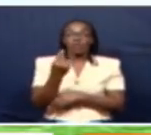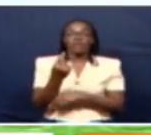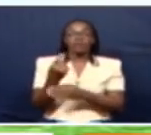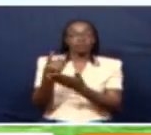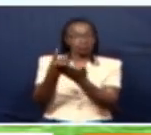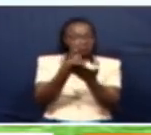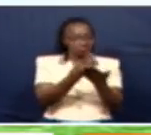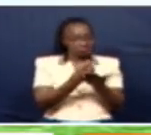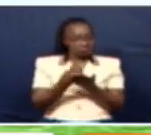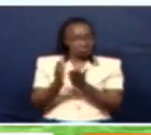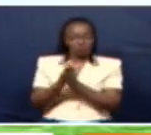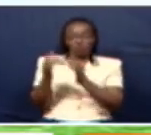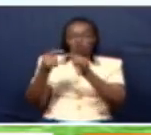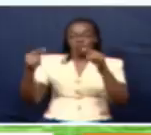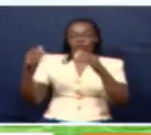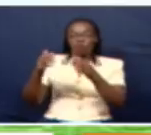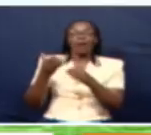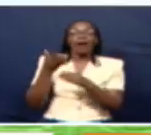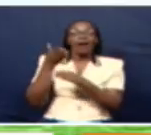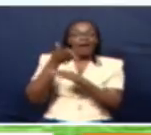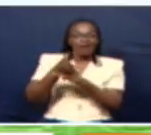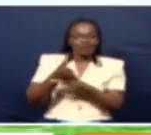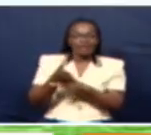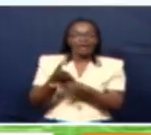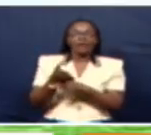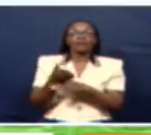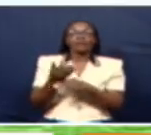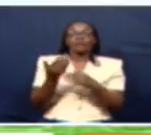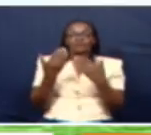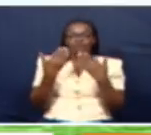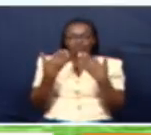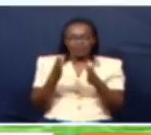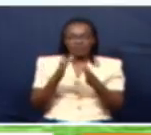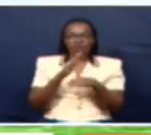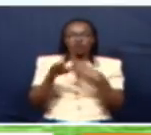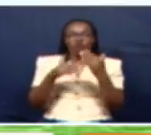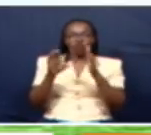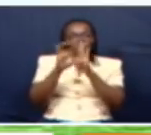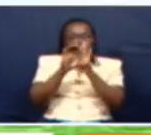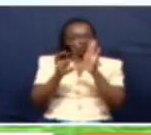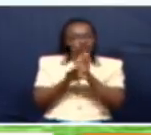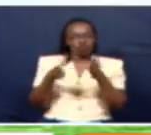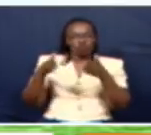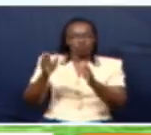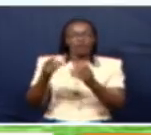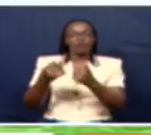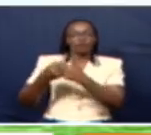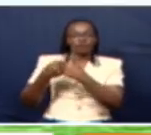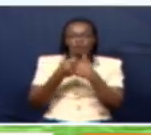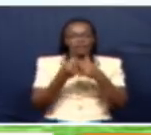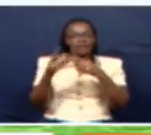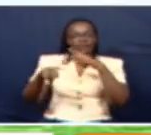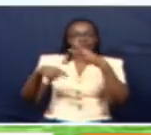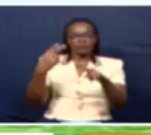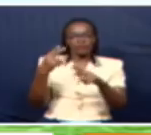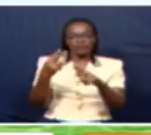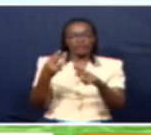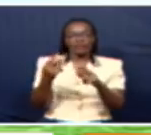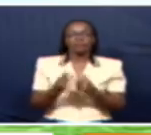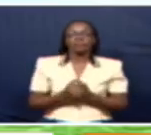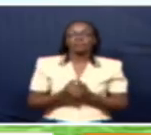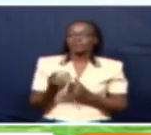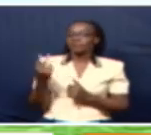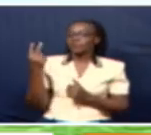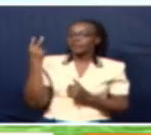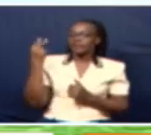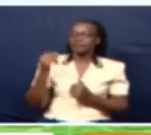opponents only after they exhaust constitutional means of challenging his victory if they so wish. Jackie Maribe has more on